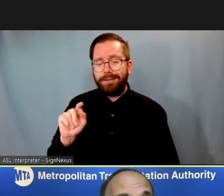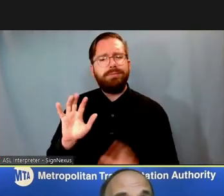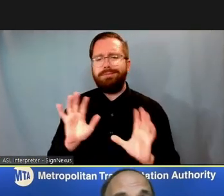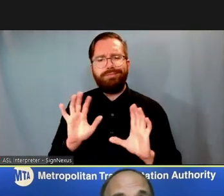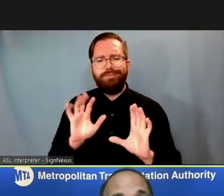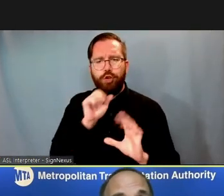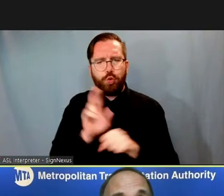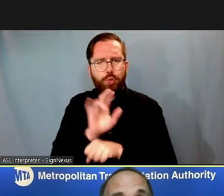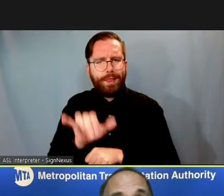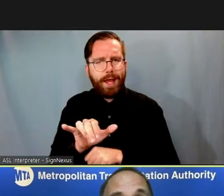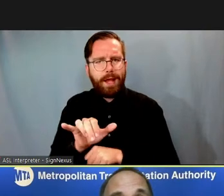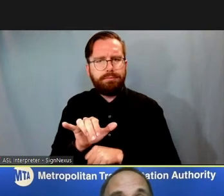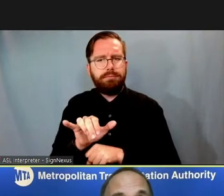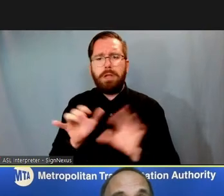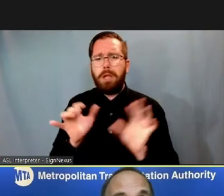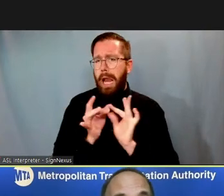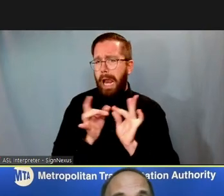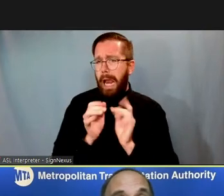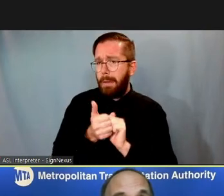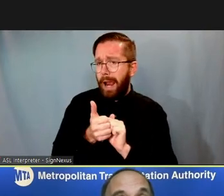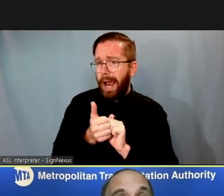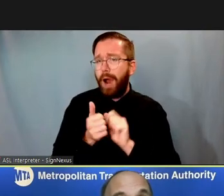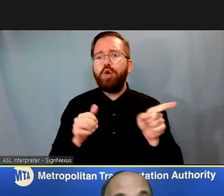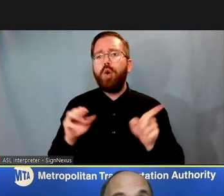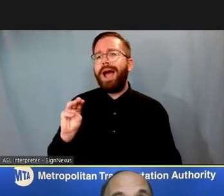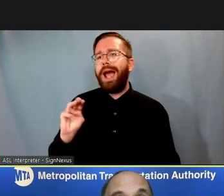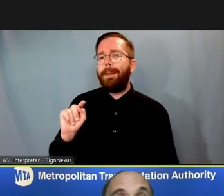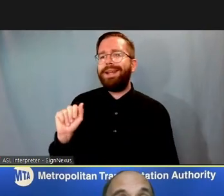comments can be submitted by visiting mta.info